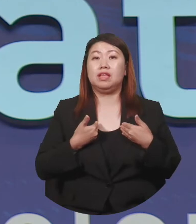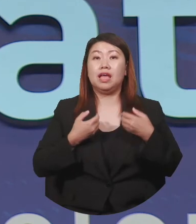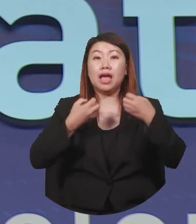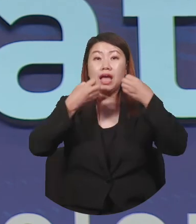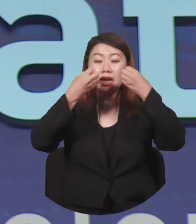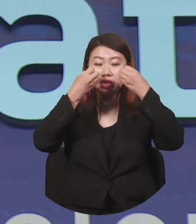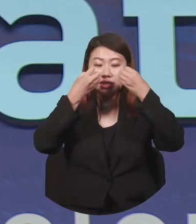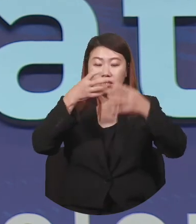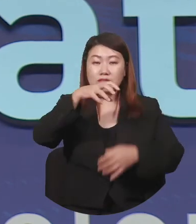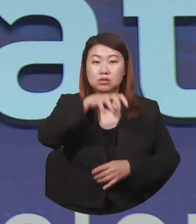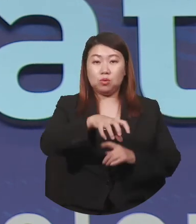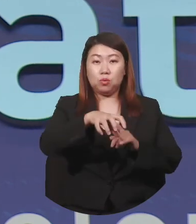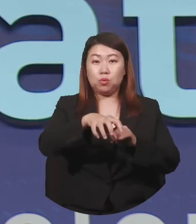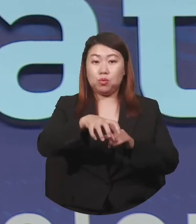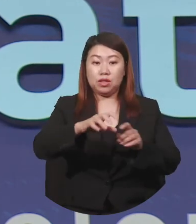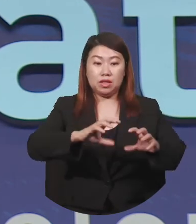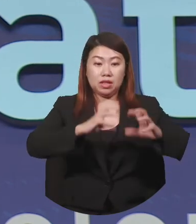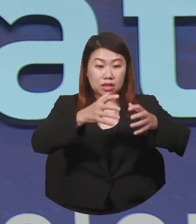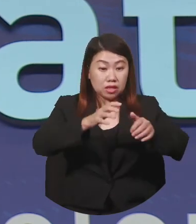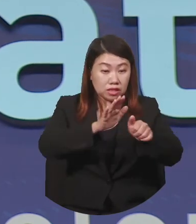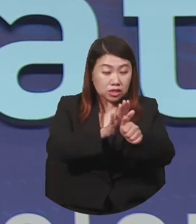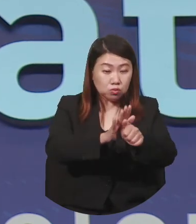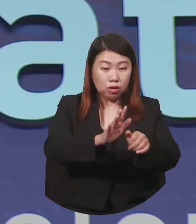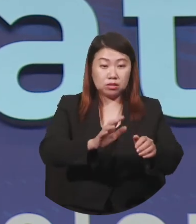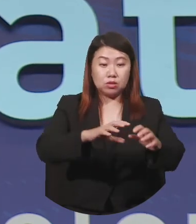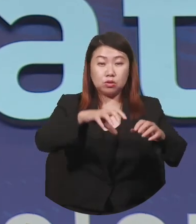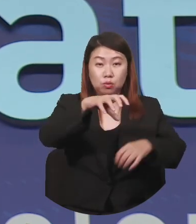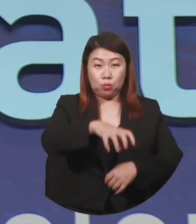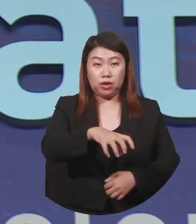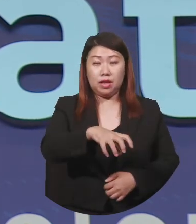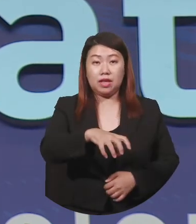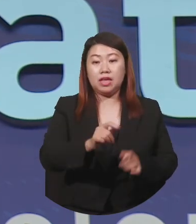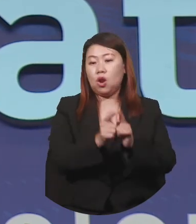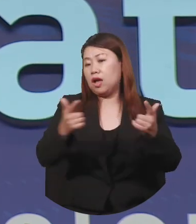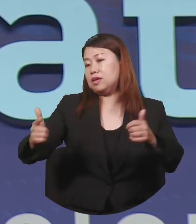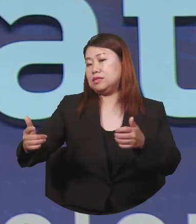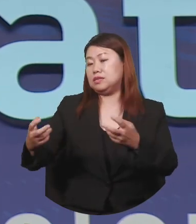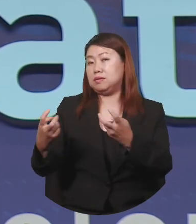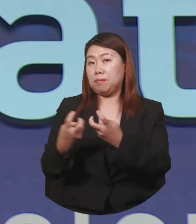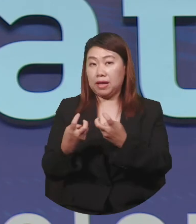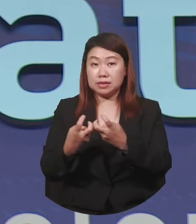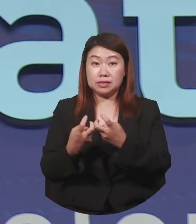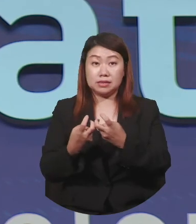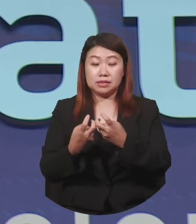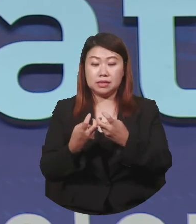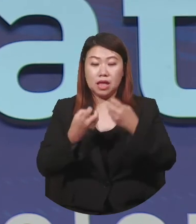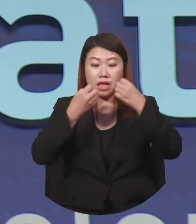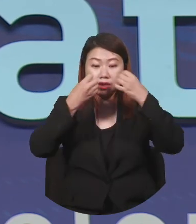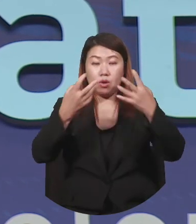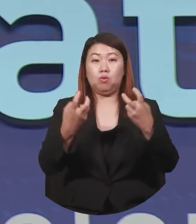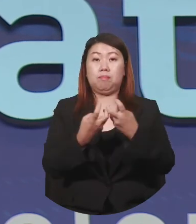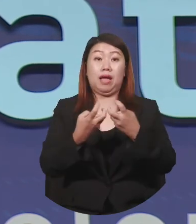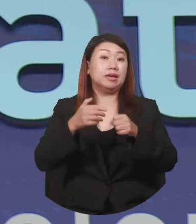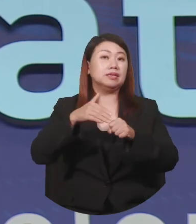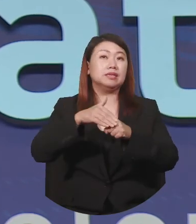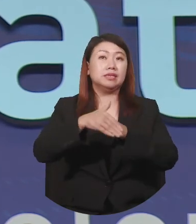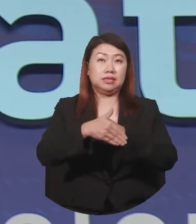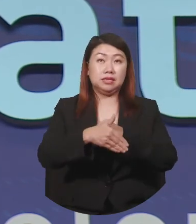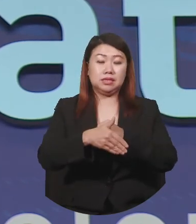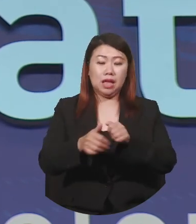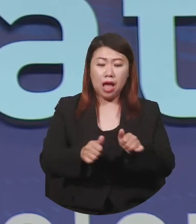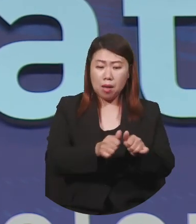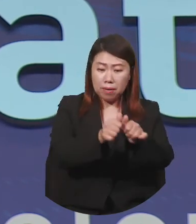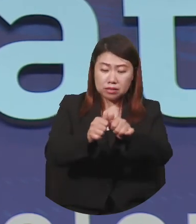that illustrate the successful outcomes of new partnerships. The diverse experiences of these emerging donors